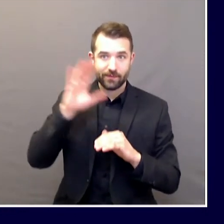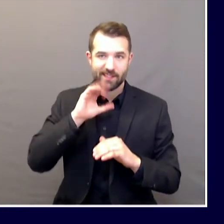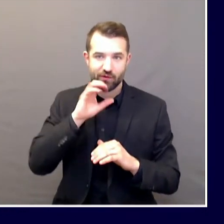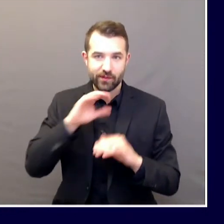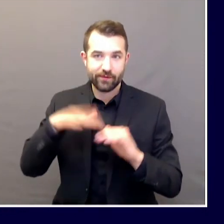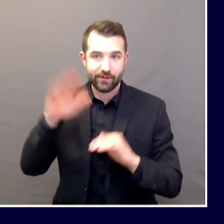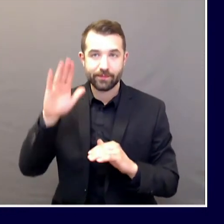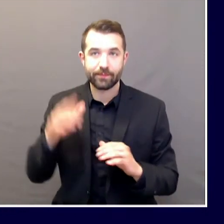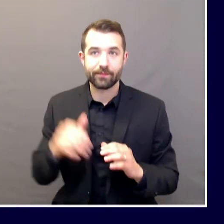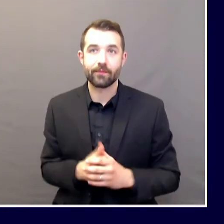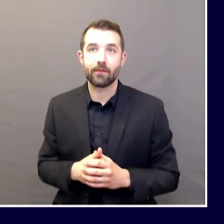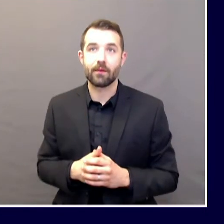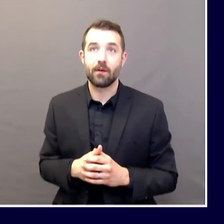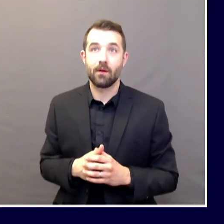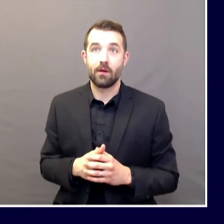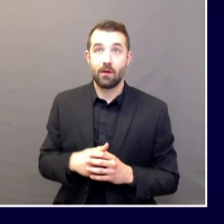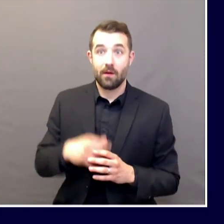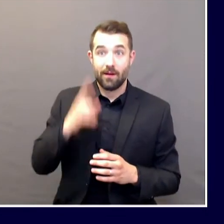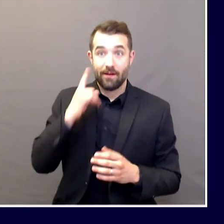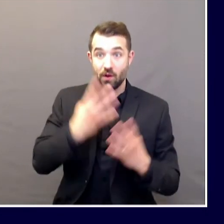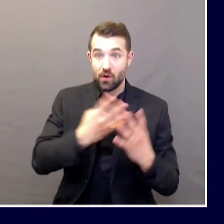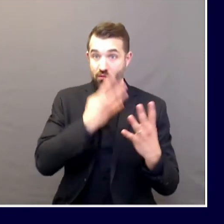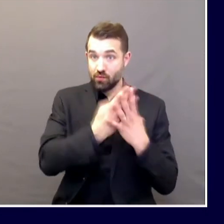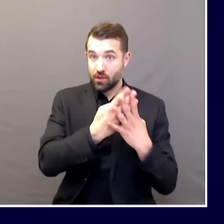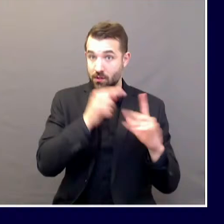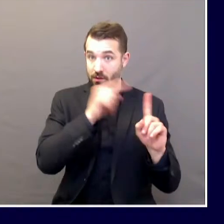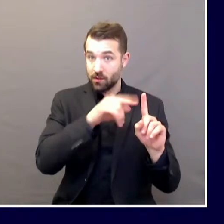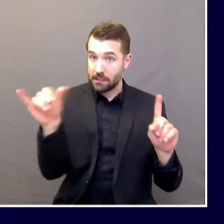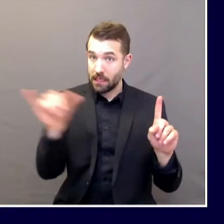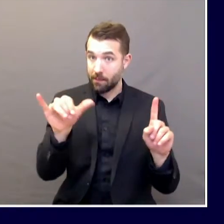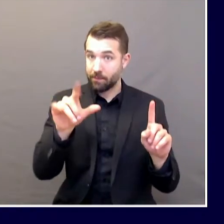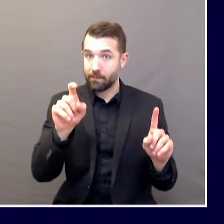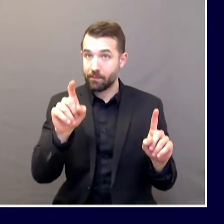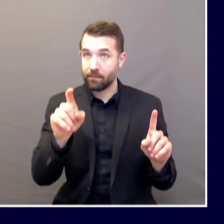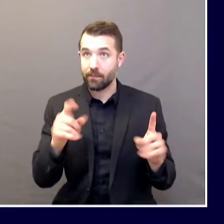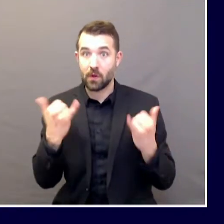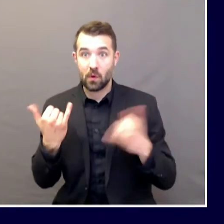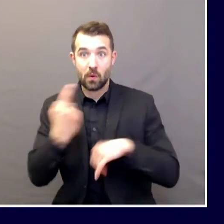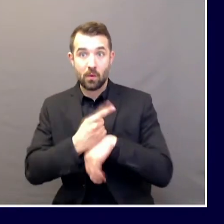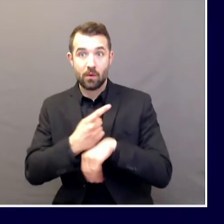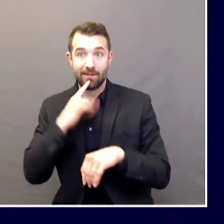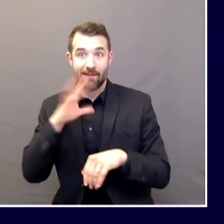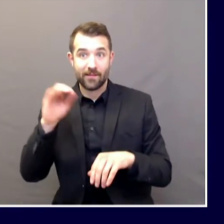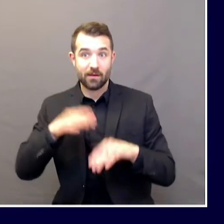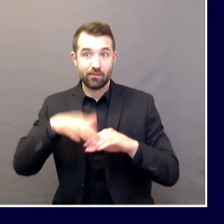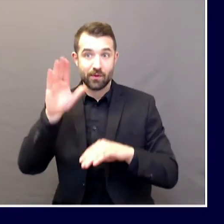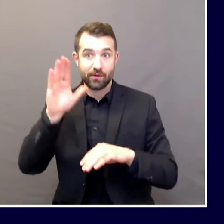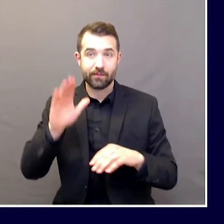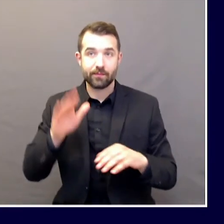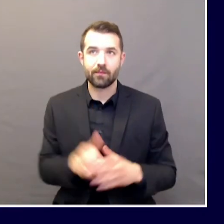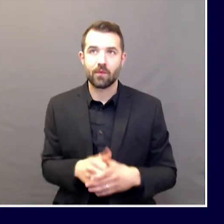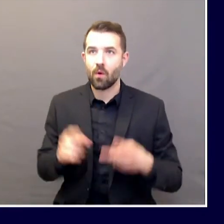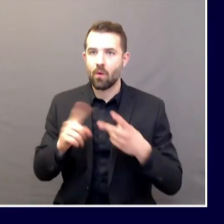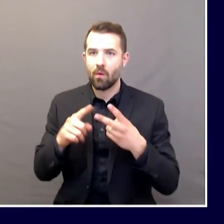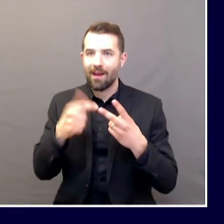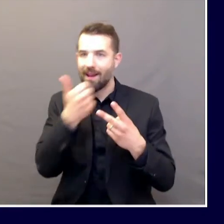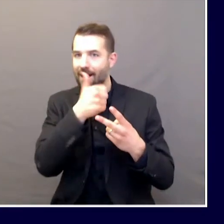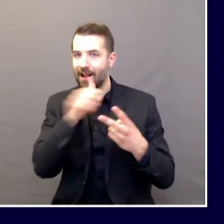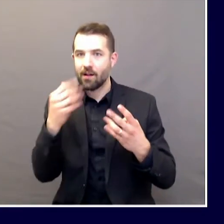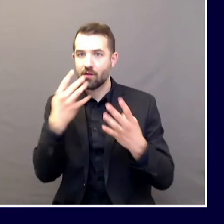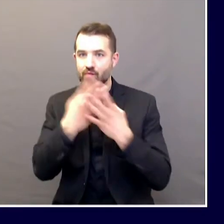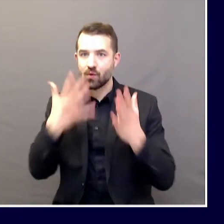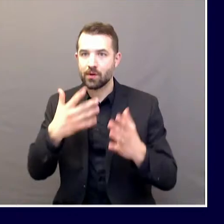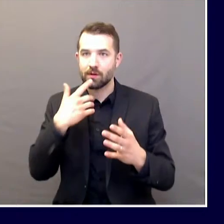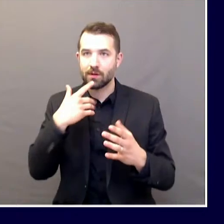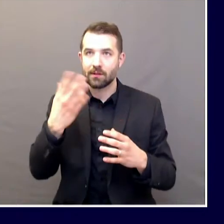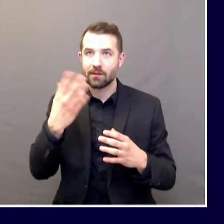Will everyone kind of over the age of 16 in those facilities also be eligible starting April 19th? So far as I'm aware,